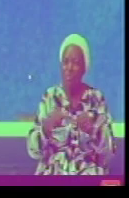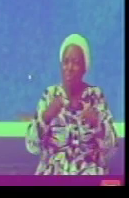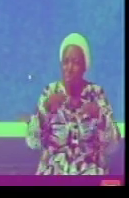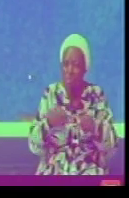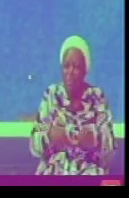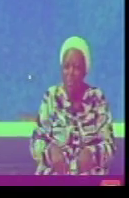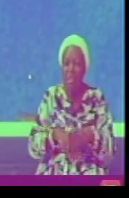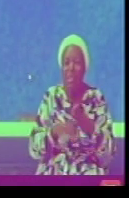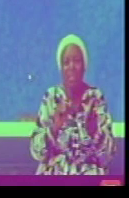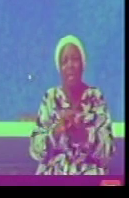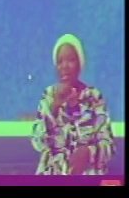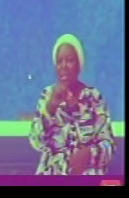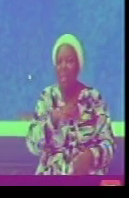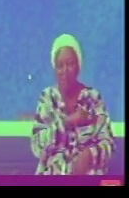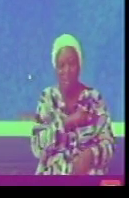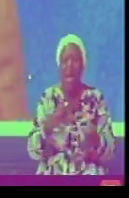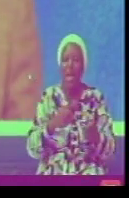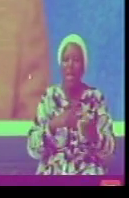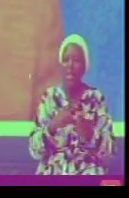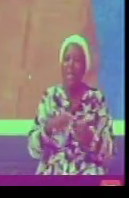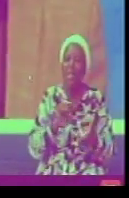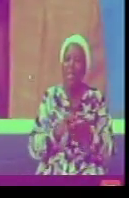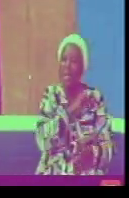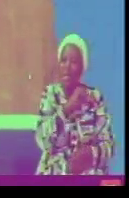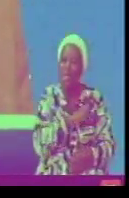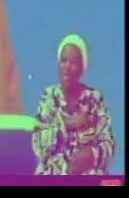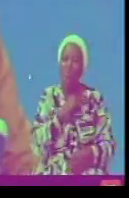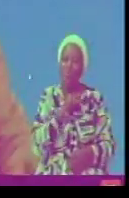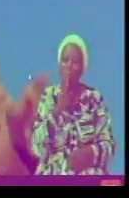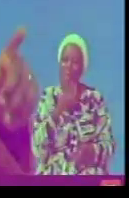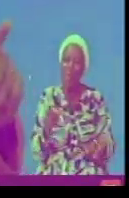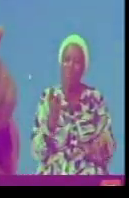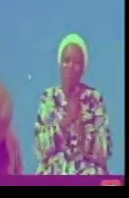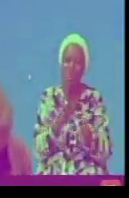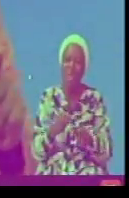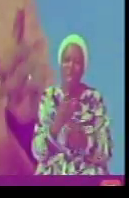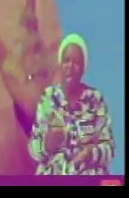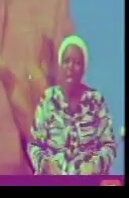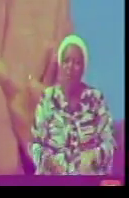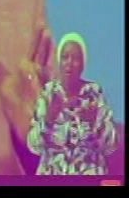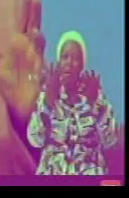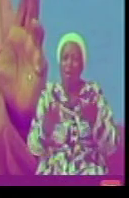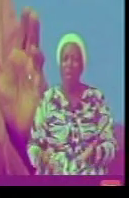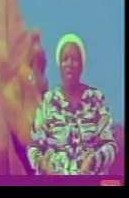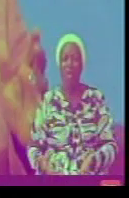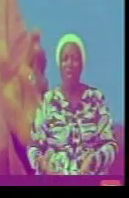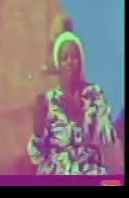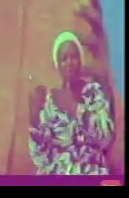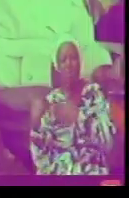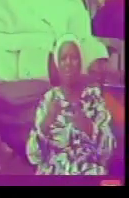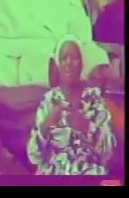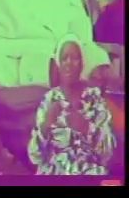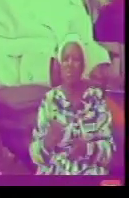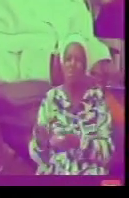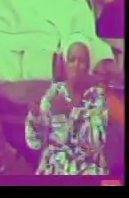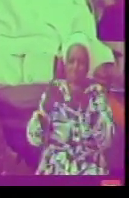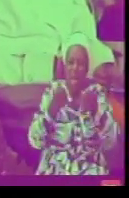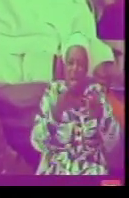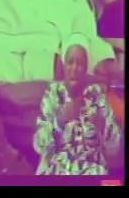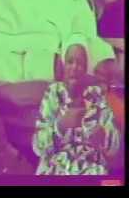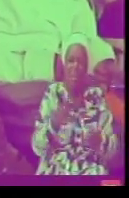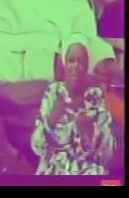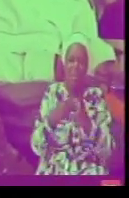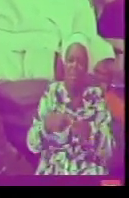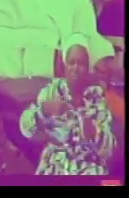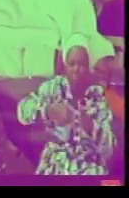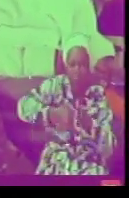committed, if you remain in that guilt, the guilt will be like a heavy load